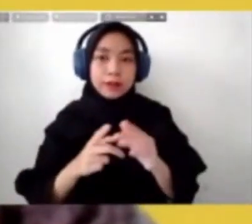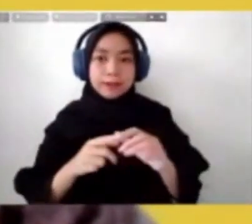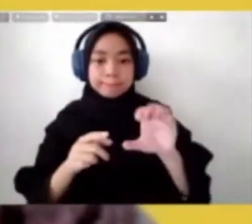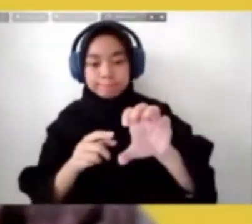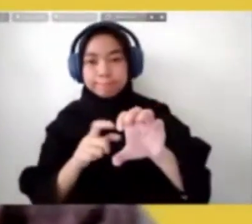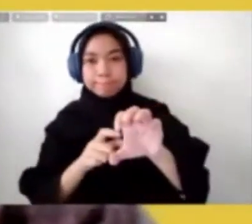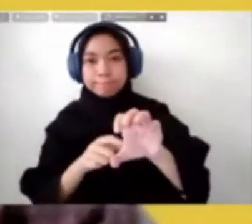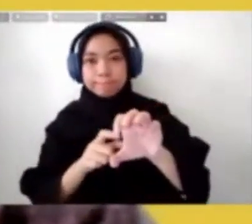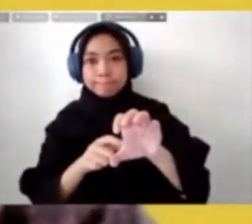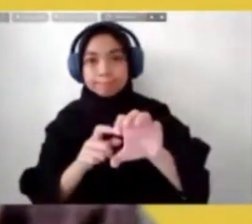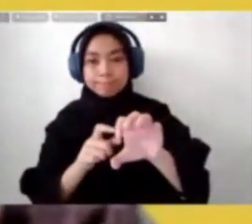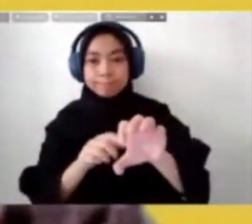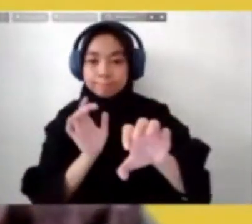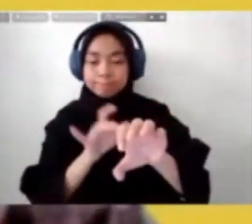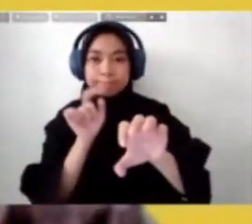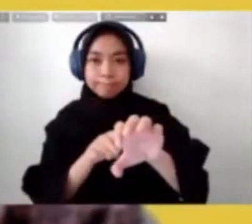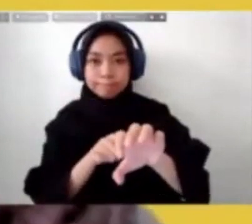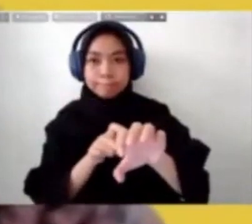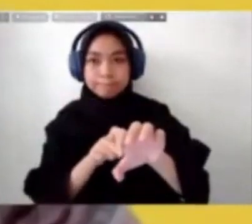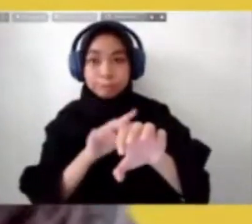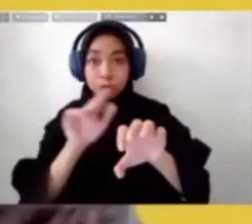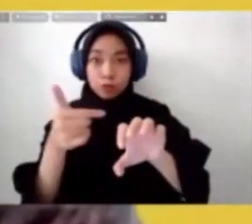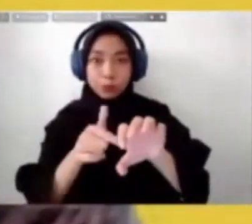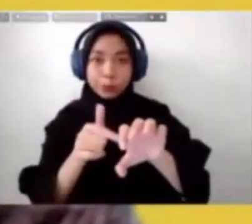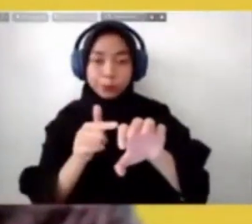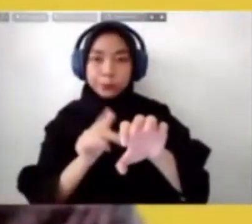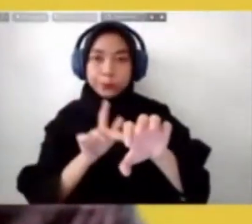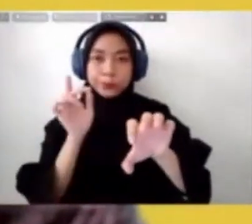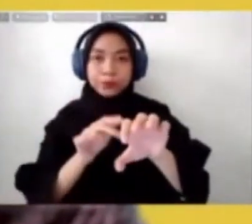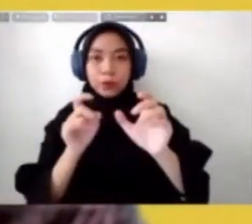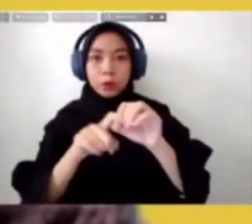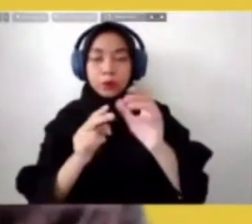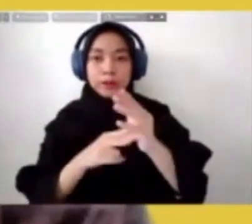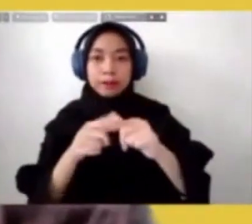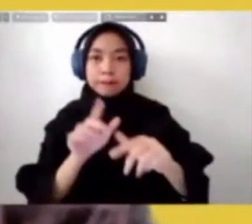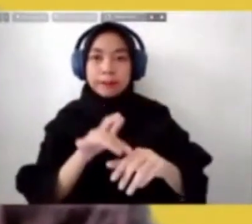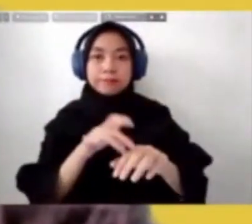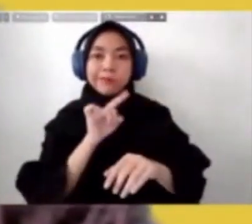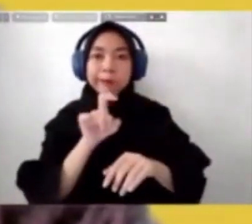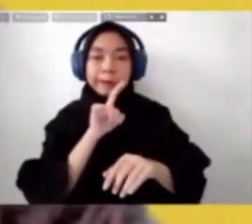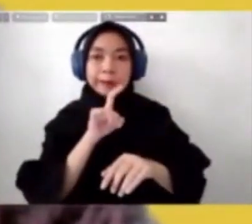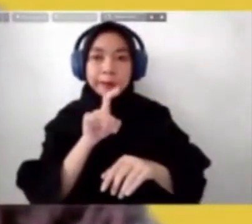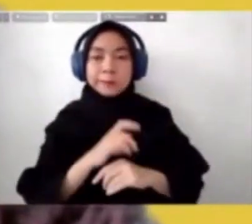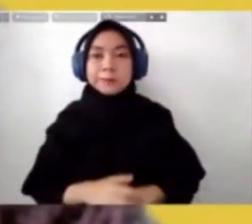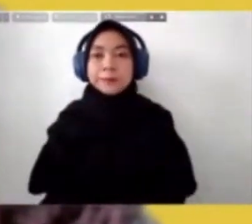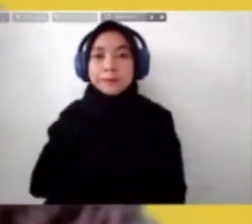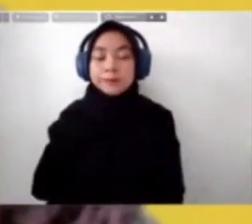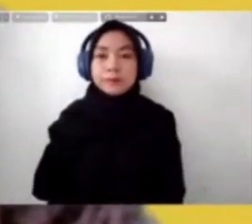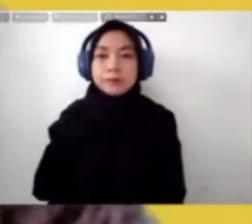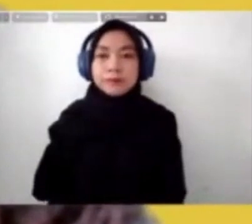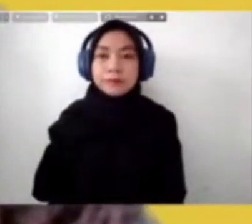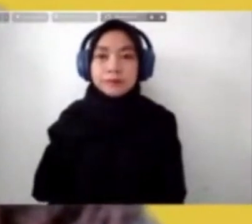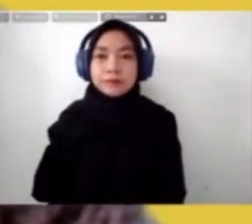chat icon in your Zoom application menu tray near the bottom of your screen. When you ask the question, please